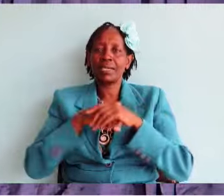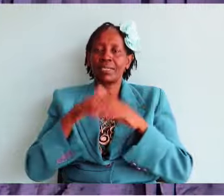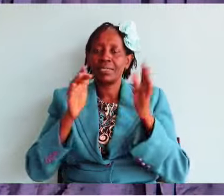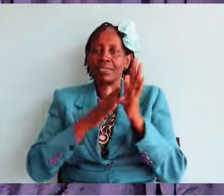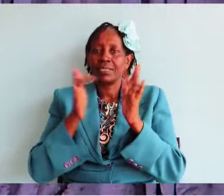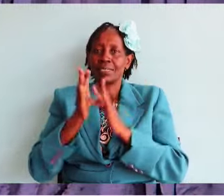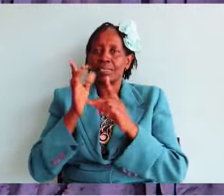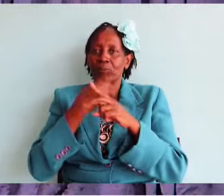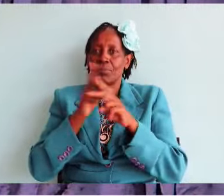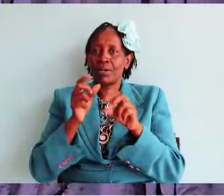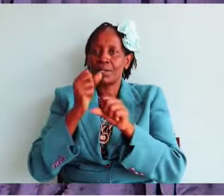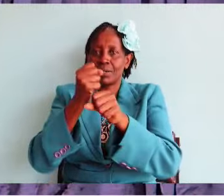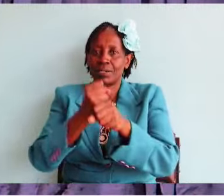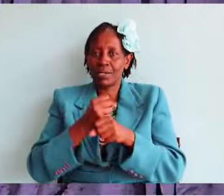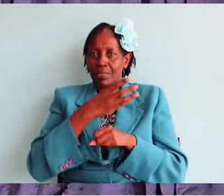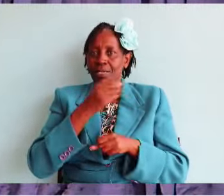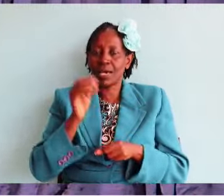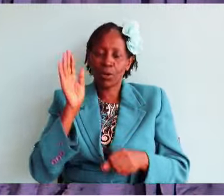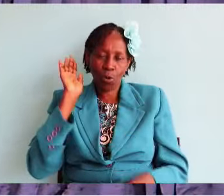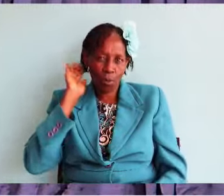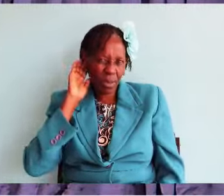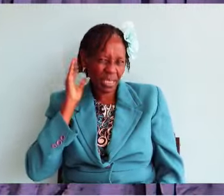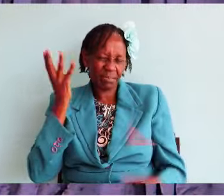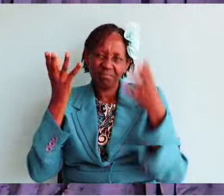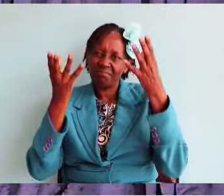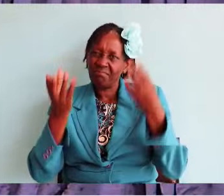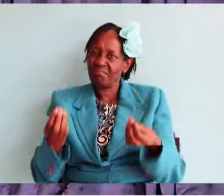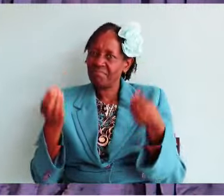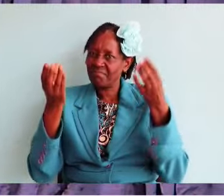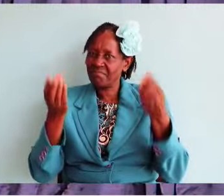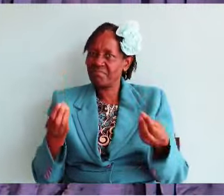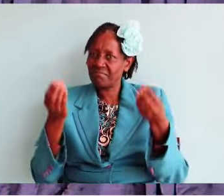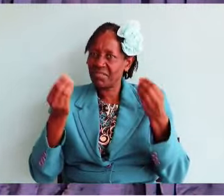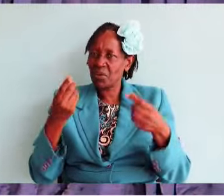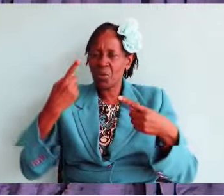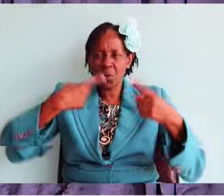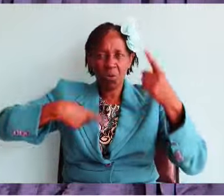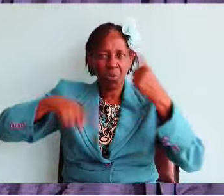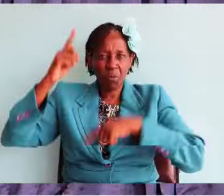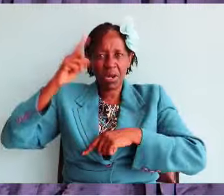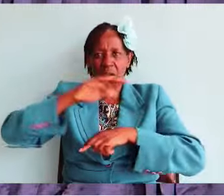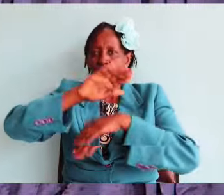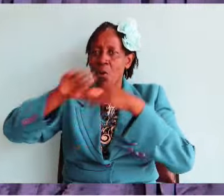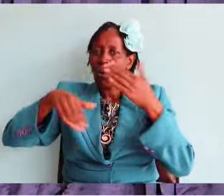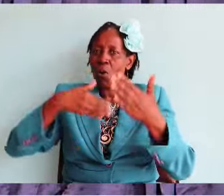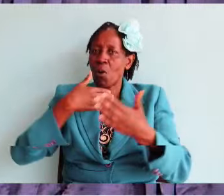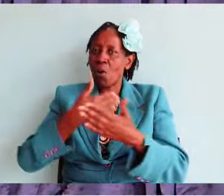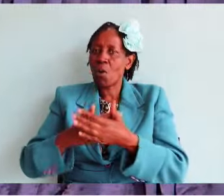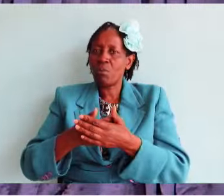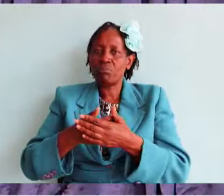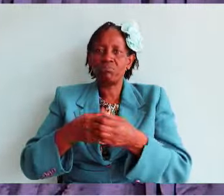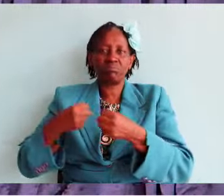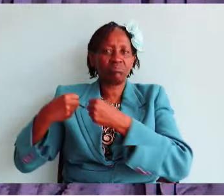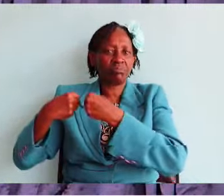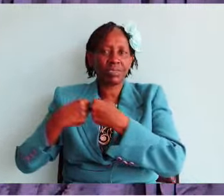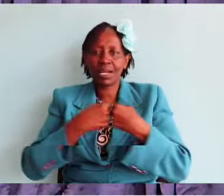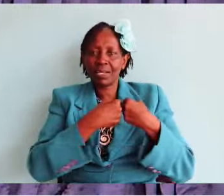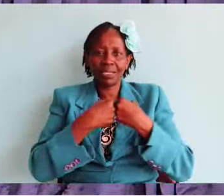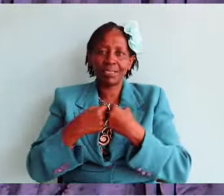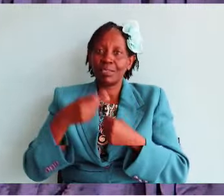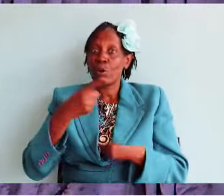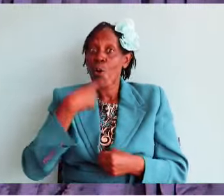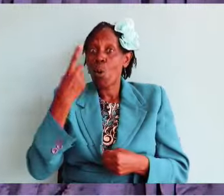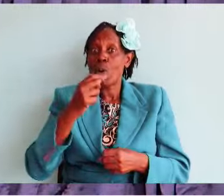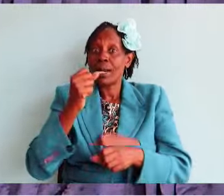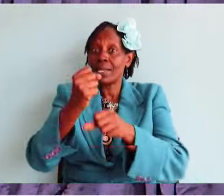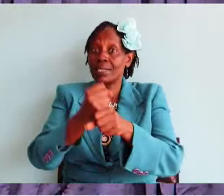obey. Simple like that. You will win every battle. Just trust and obey. And then